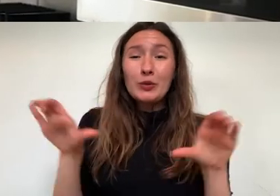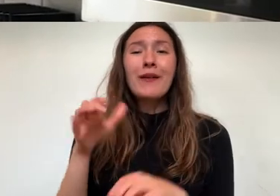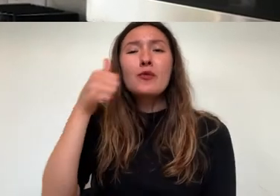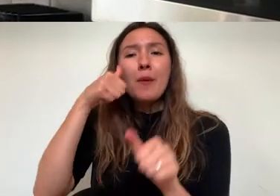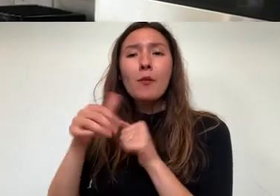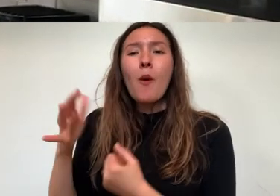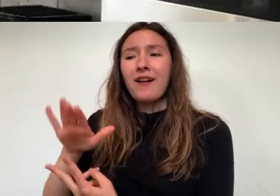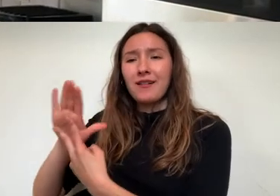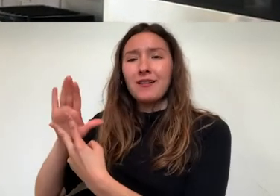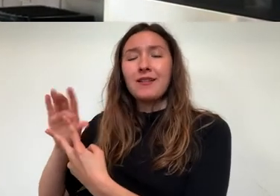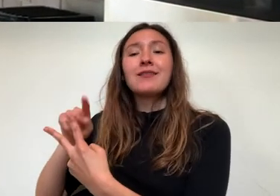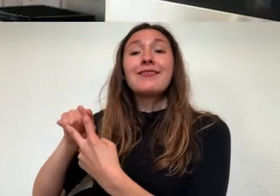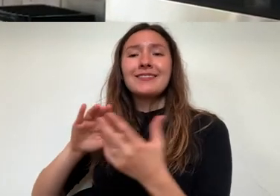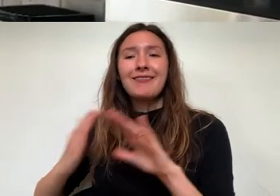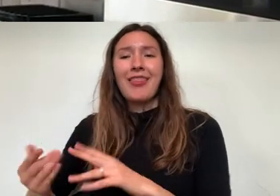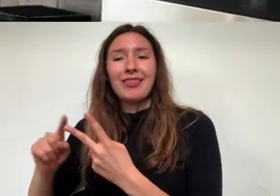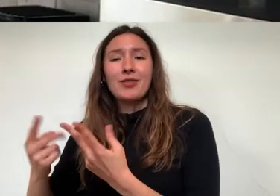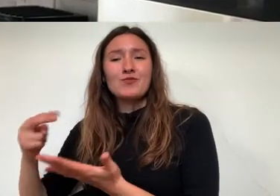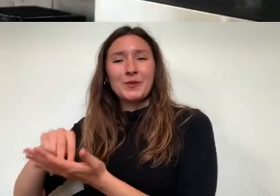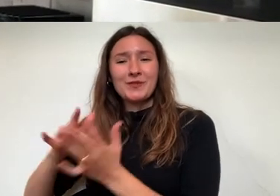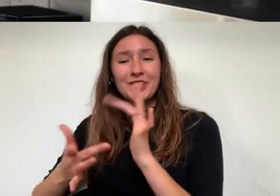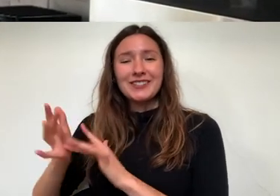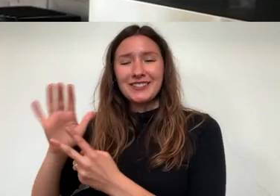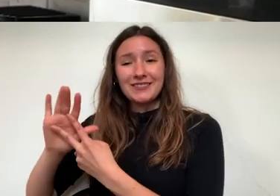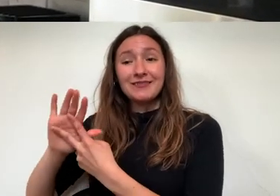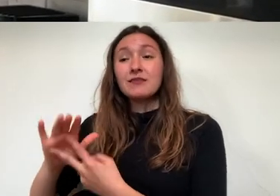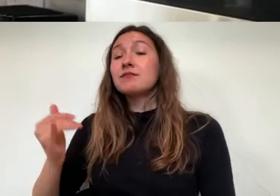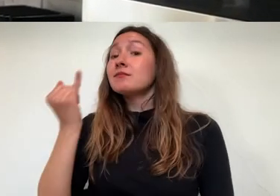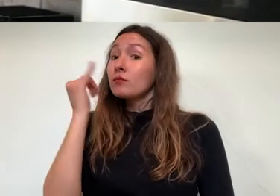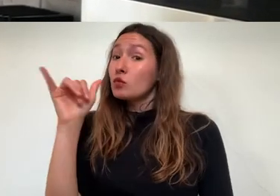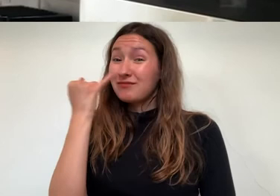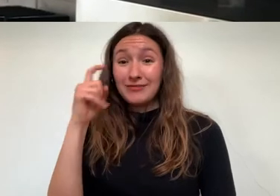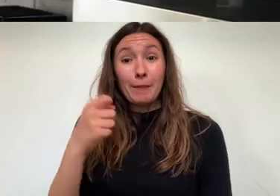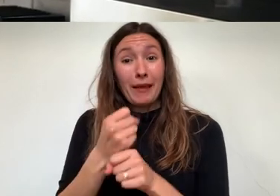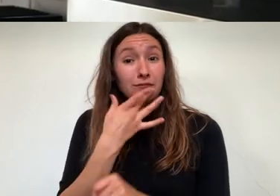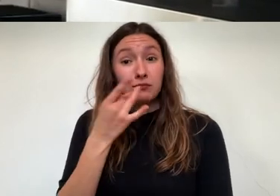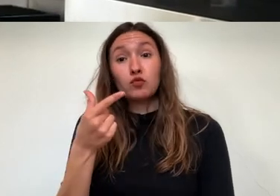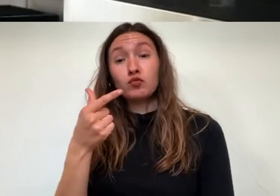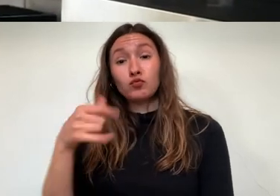amazing, the death and the resurrection of Jesus. And if you ever need to make really good gravy,